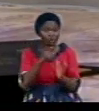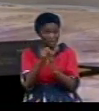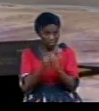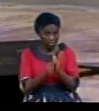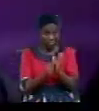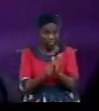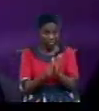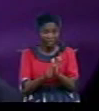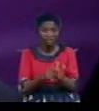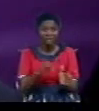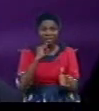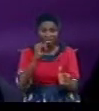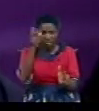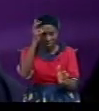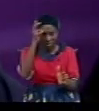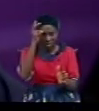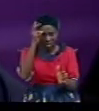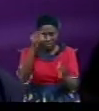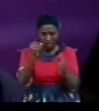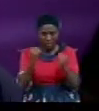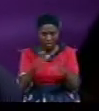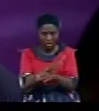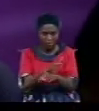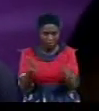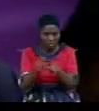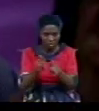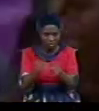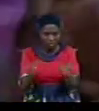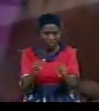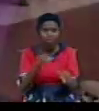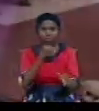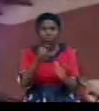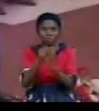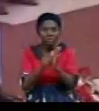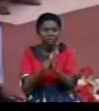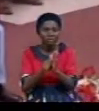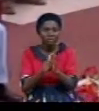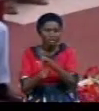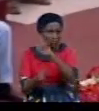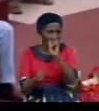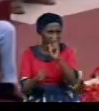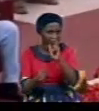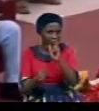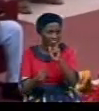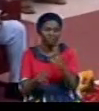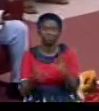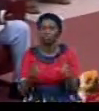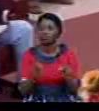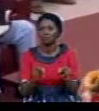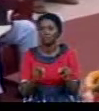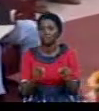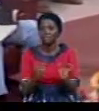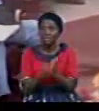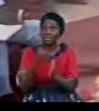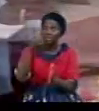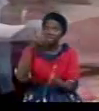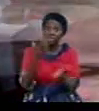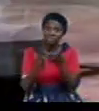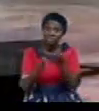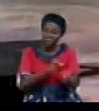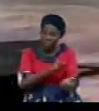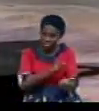answer now that he might destroy him destroy